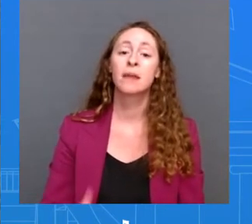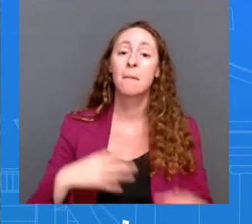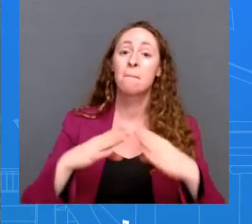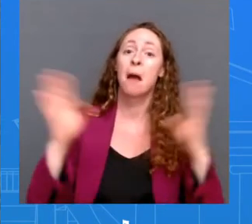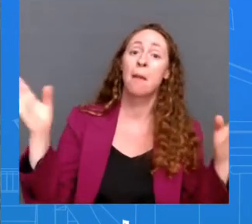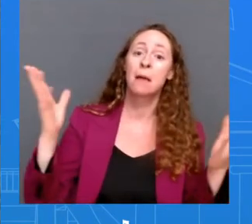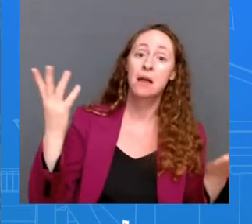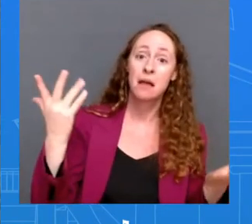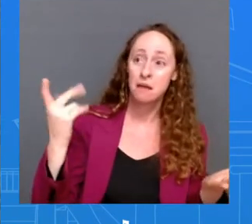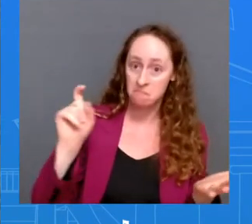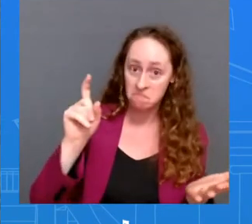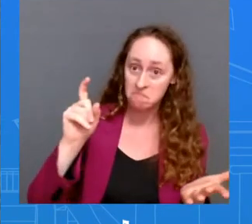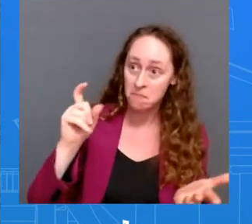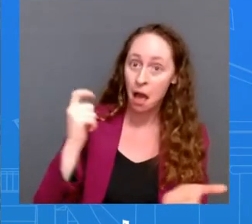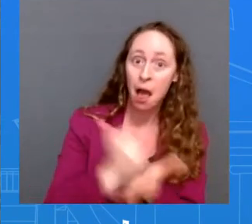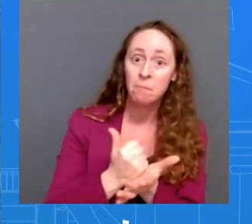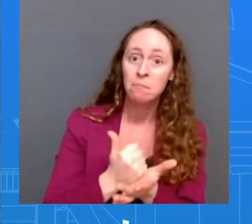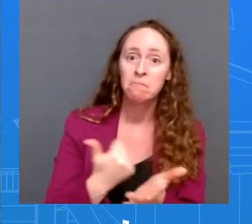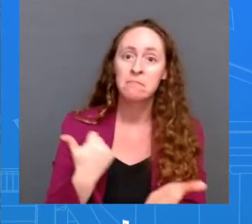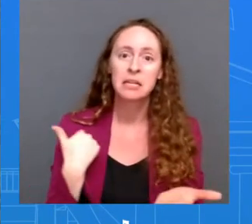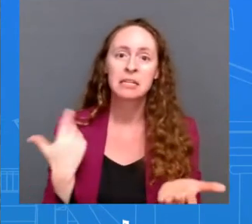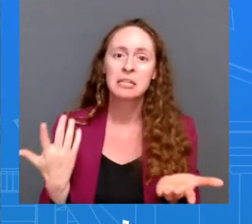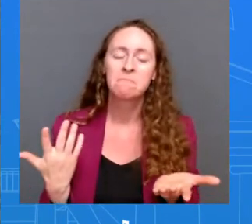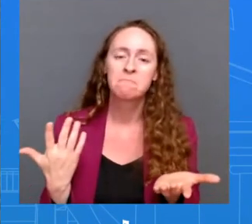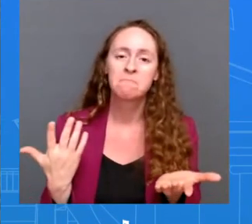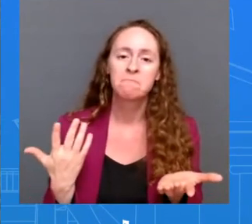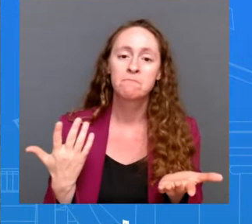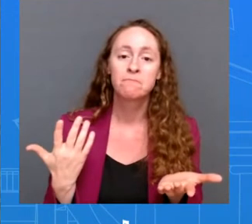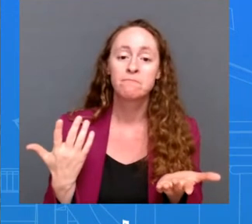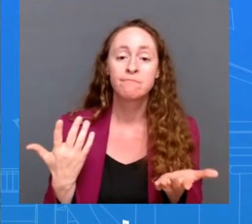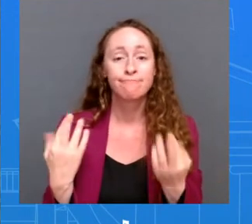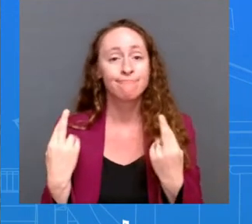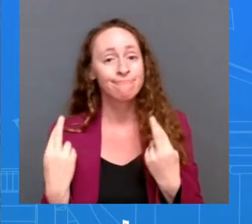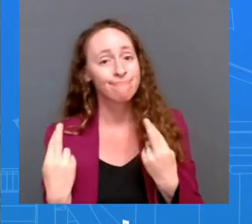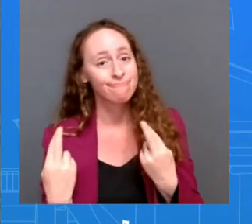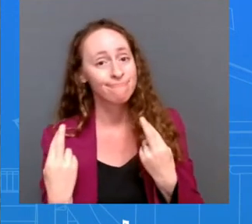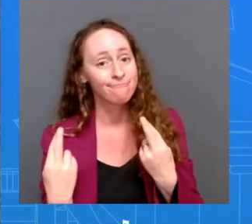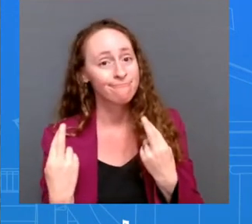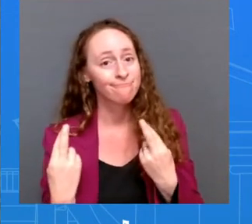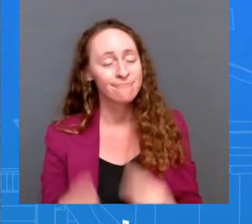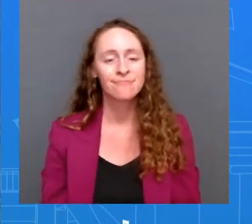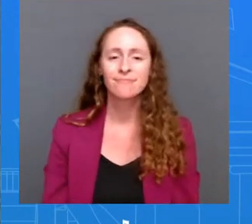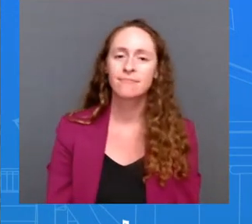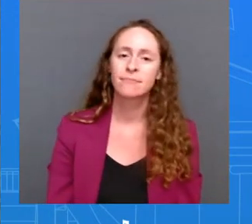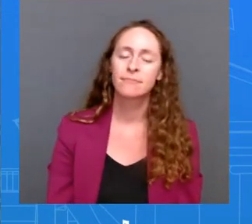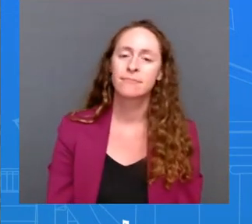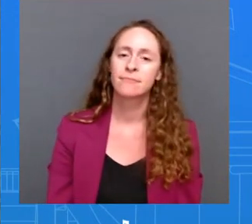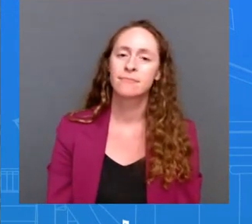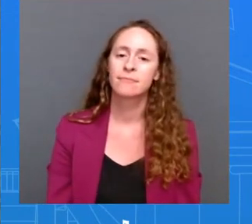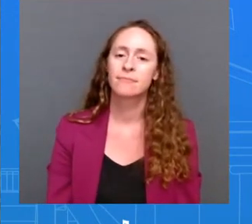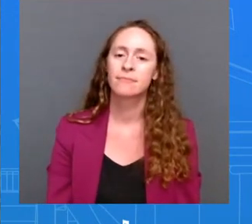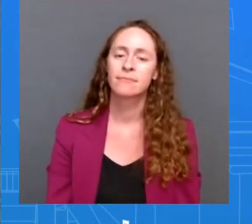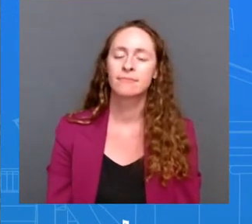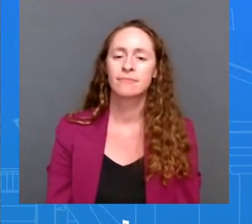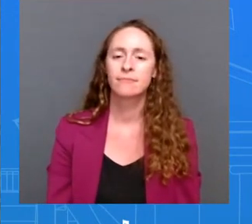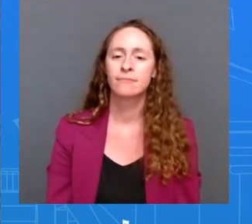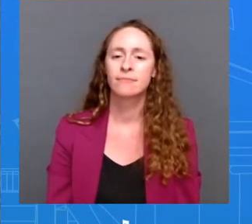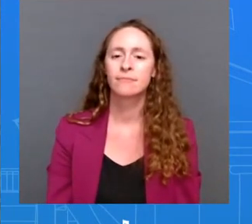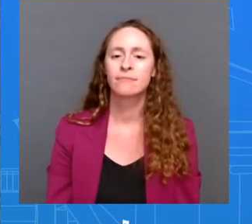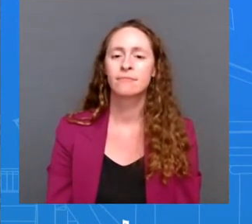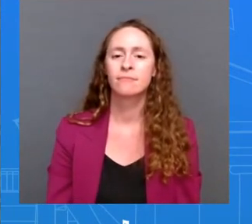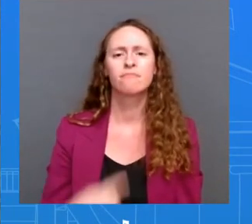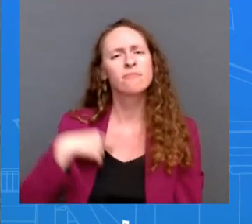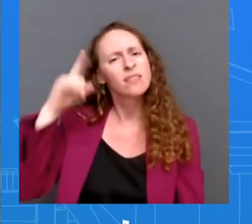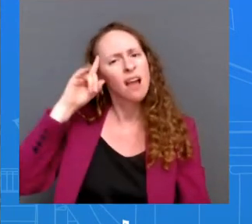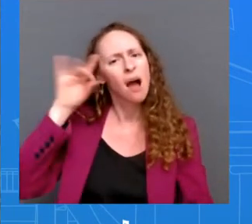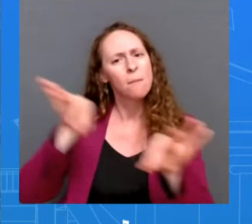important to make sure the American people knew, but as well as people around the world, how